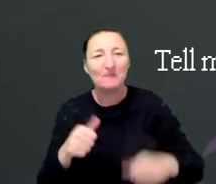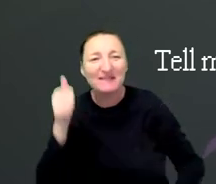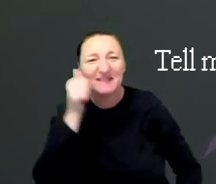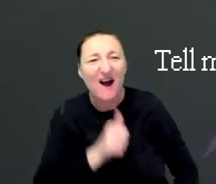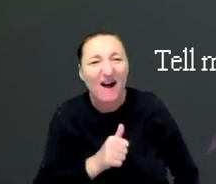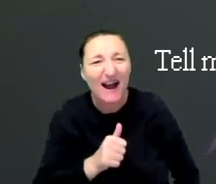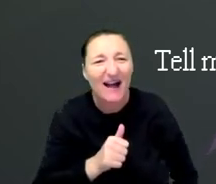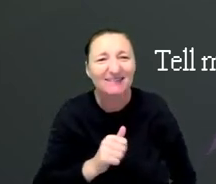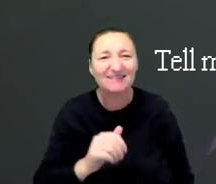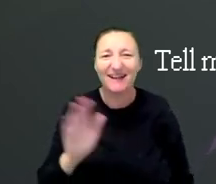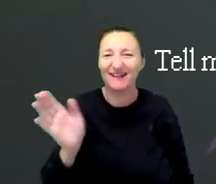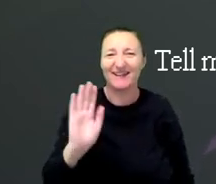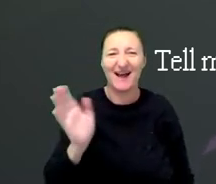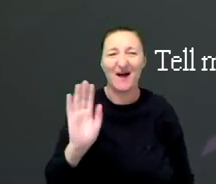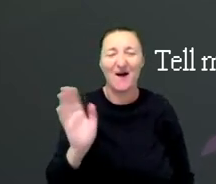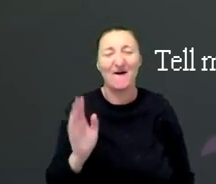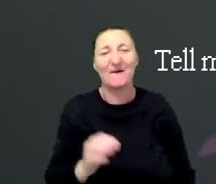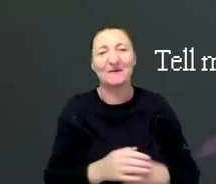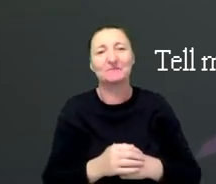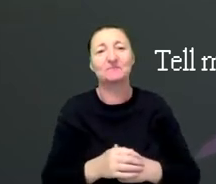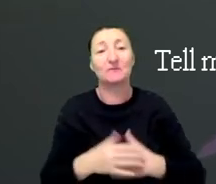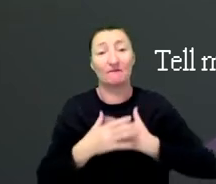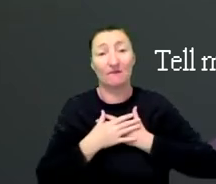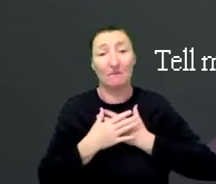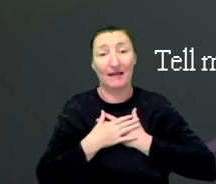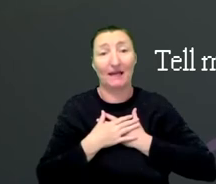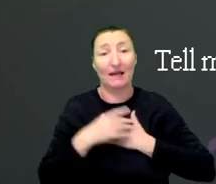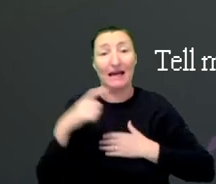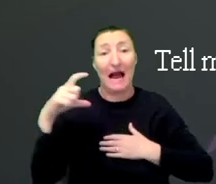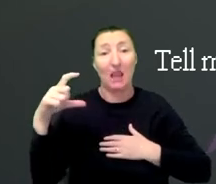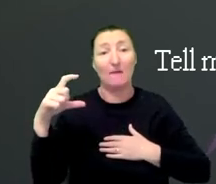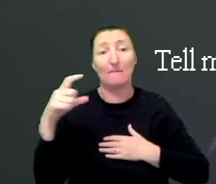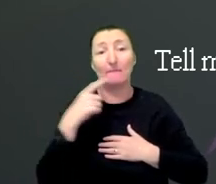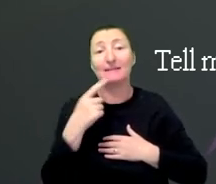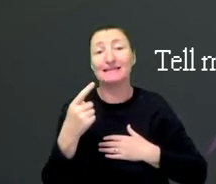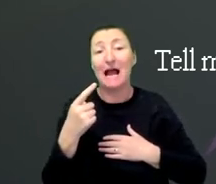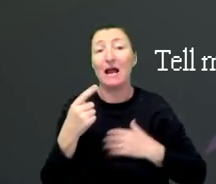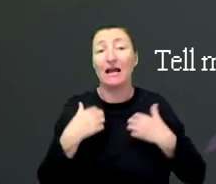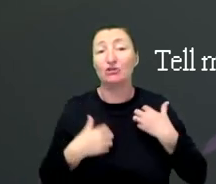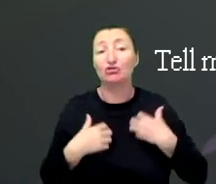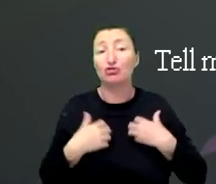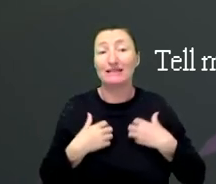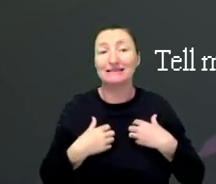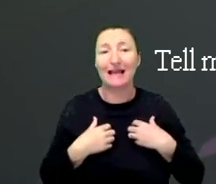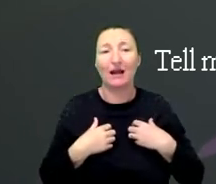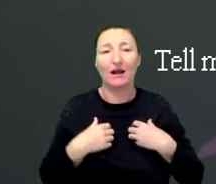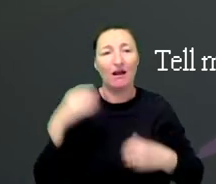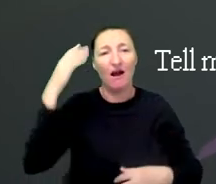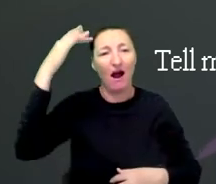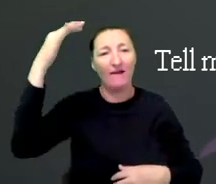For me, I think that what's been interesting about Hivemind and like knowing that